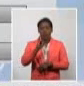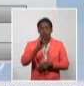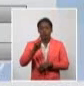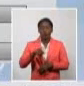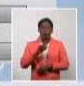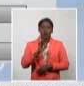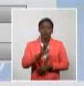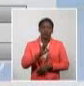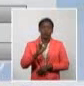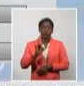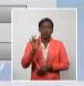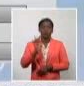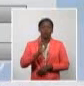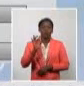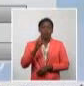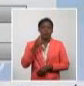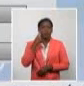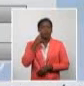4 months and a half,